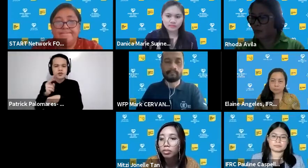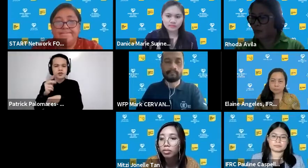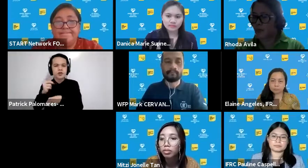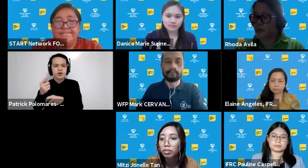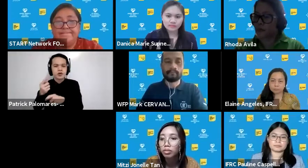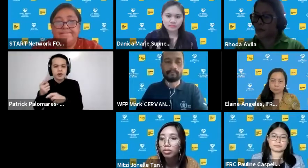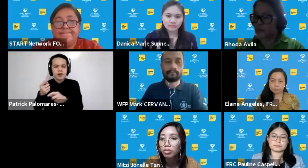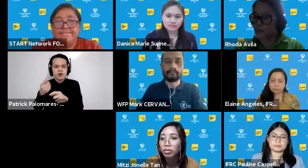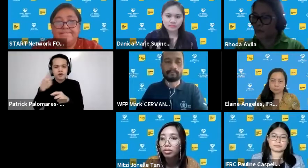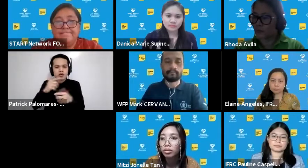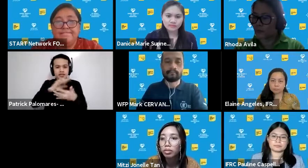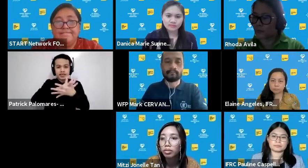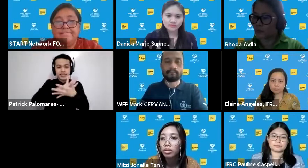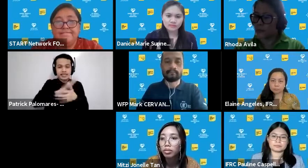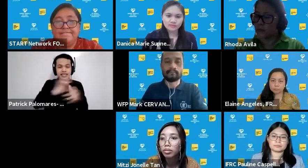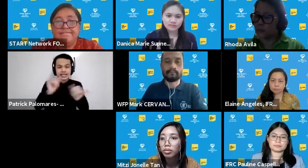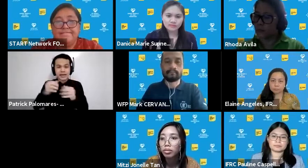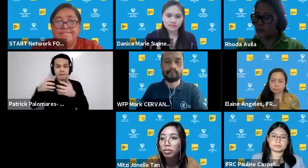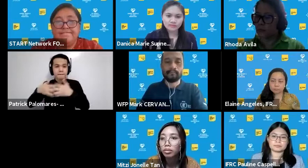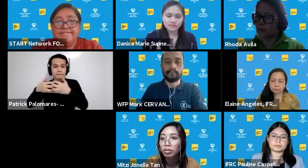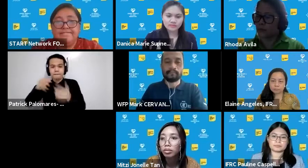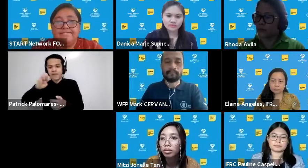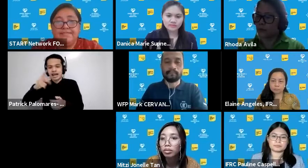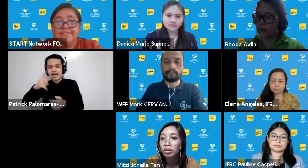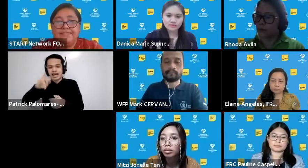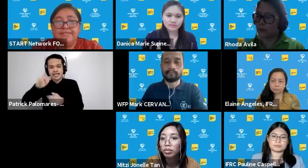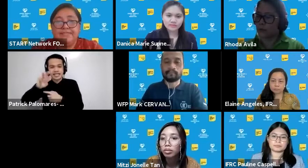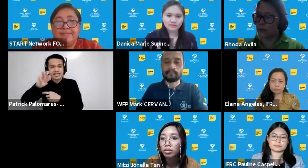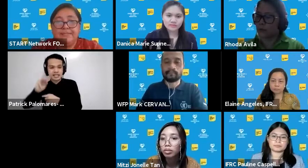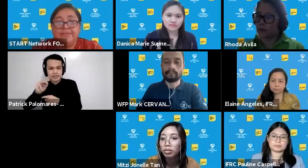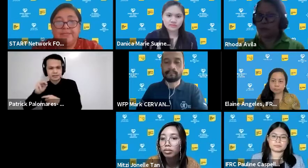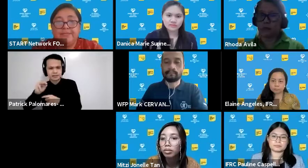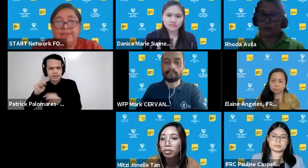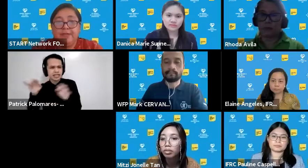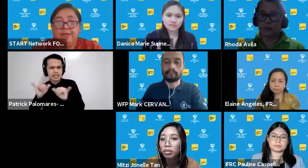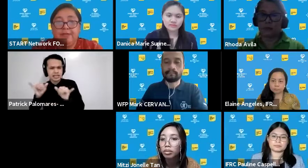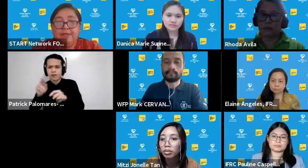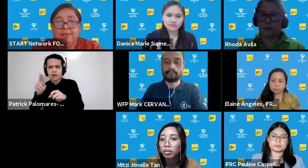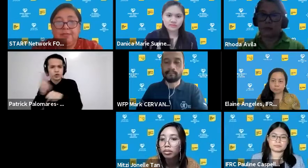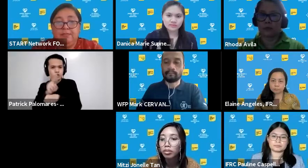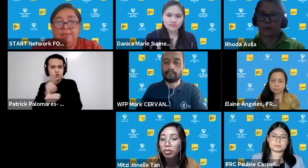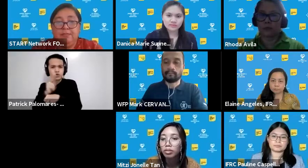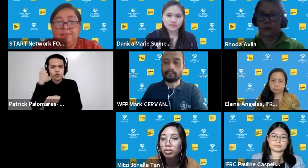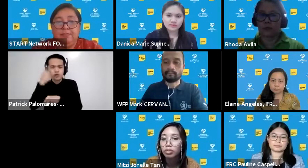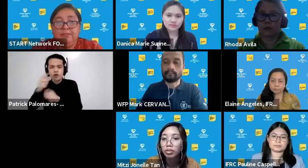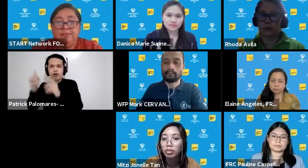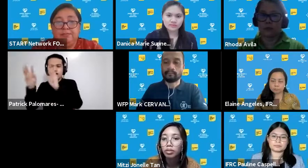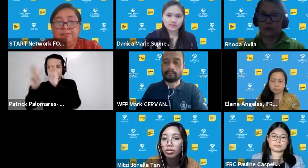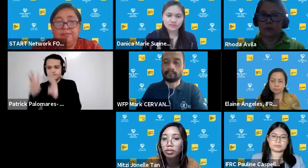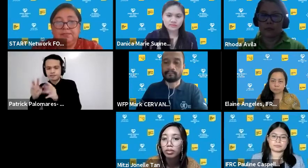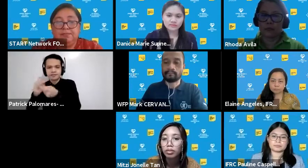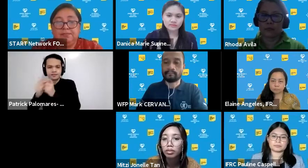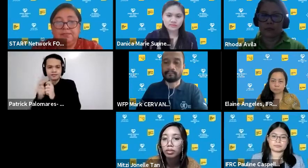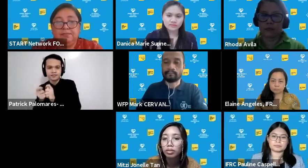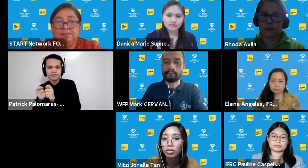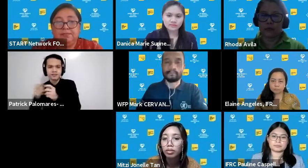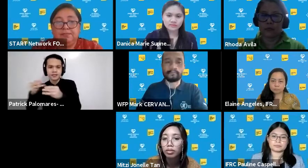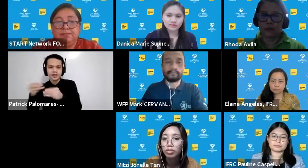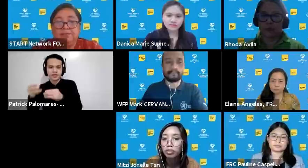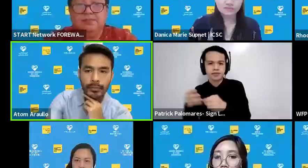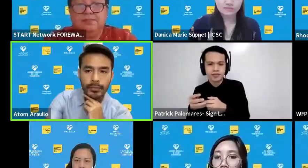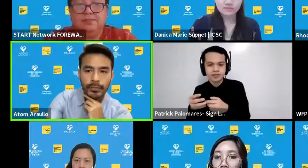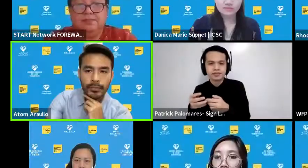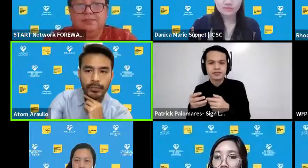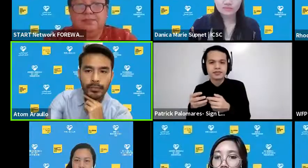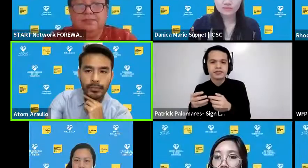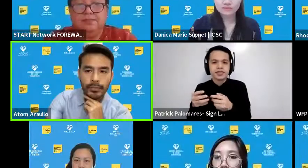the pandemic, so resources and mechanisms, were also the same ones that we have been using for disaster risk management. And so this means